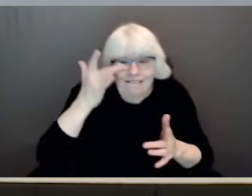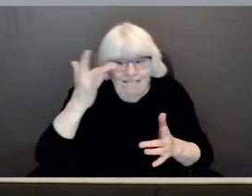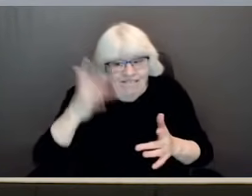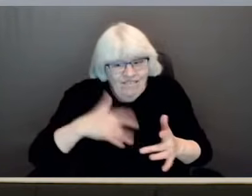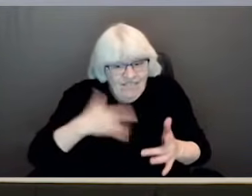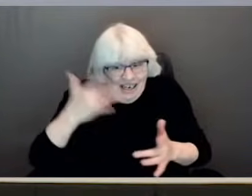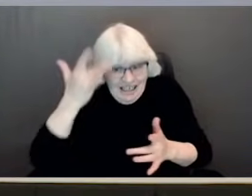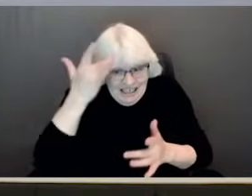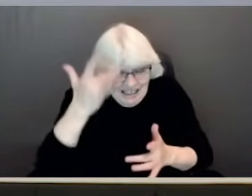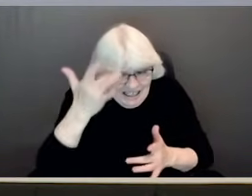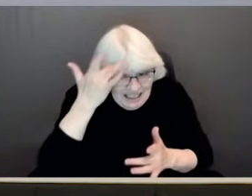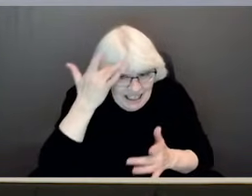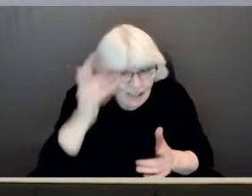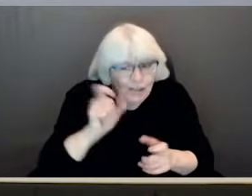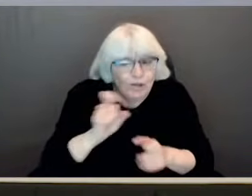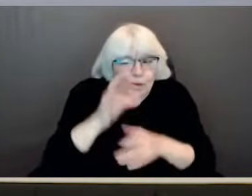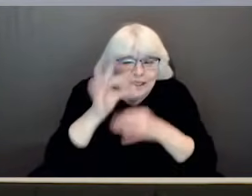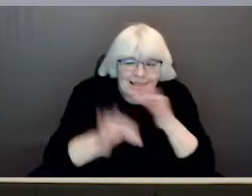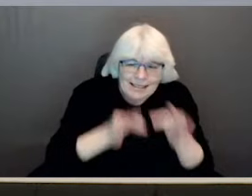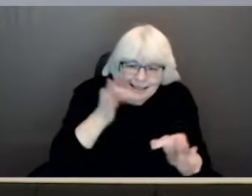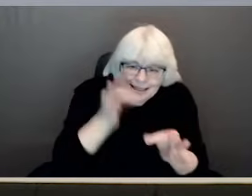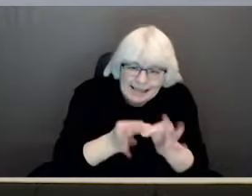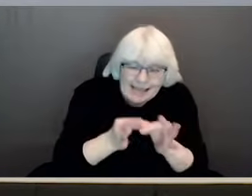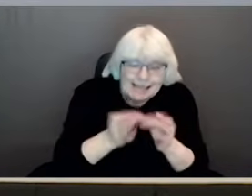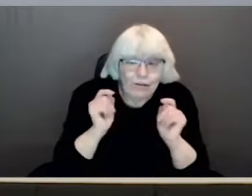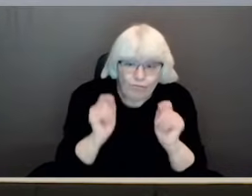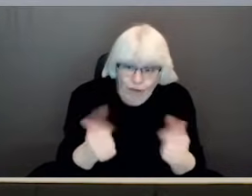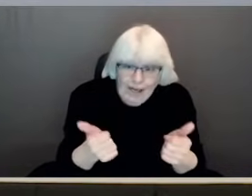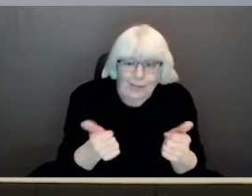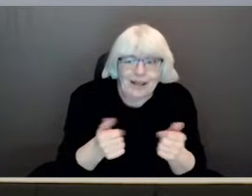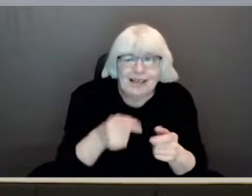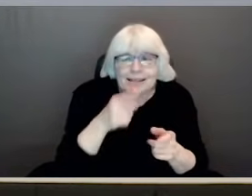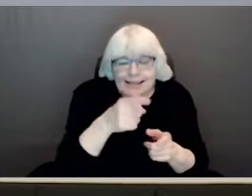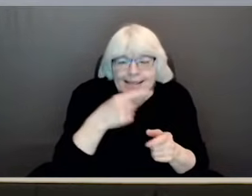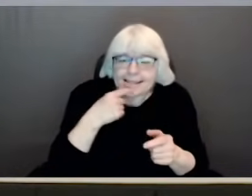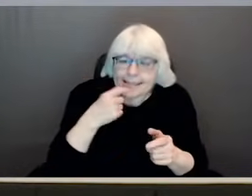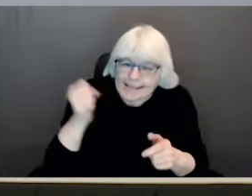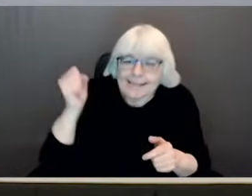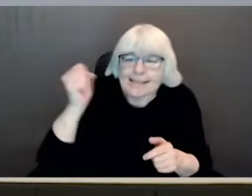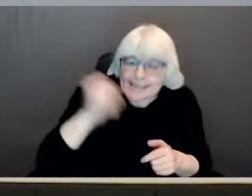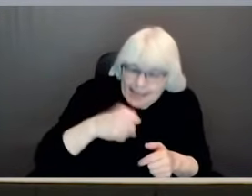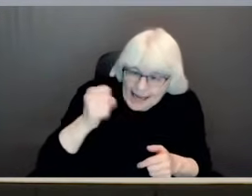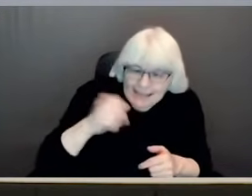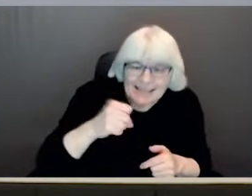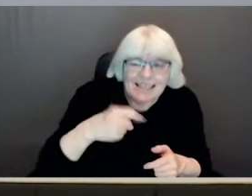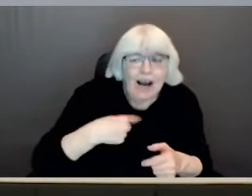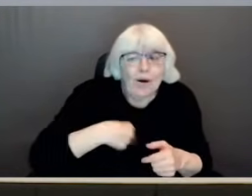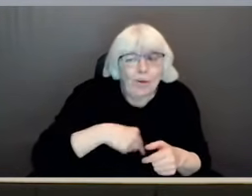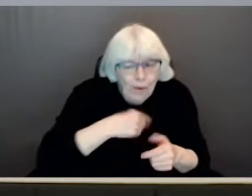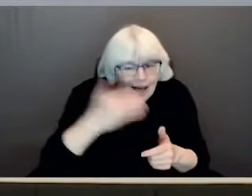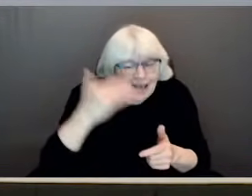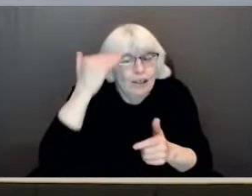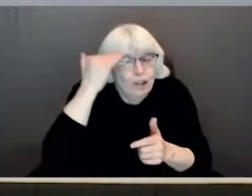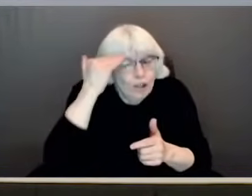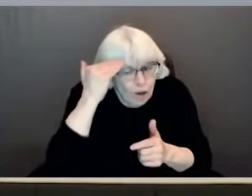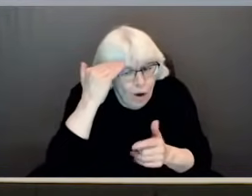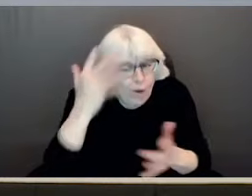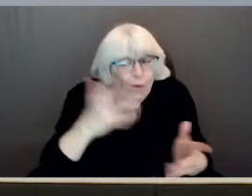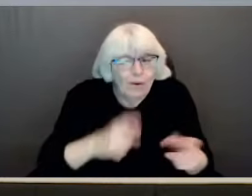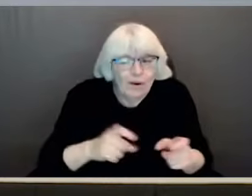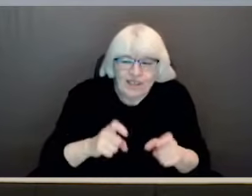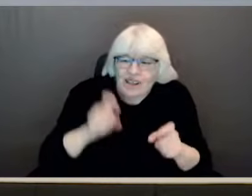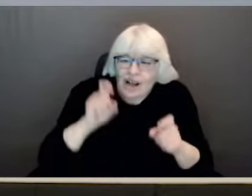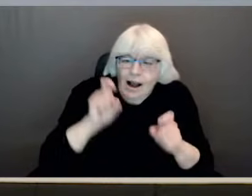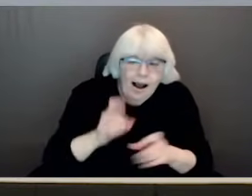but it's trying to emphasize that especially if you have symptoms, you should at any point in time